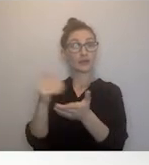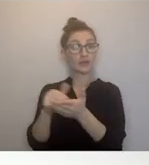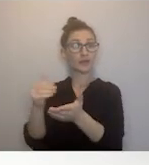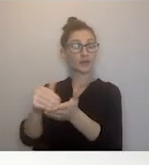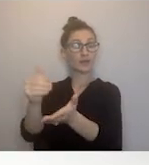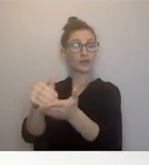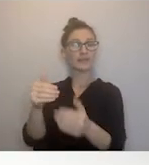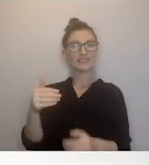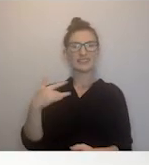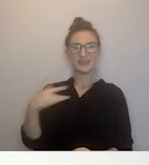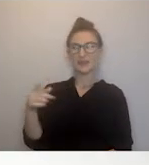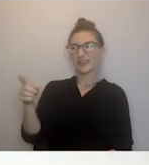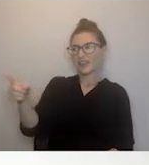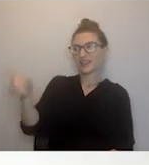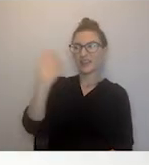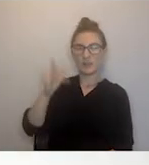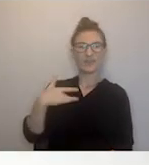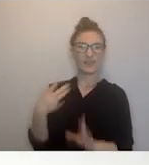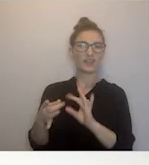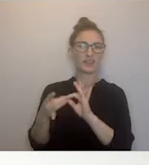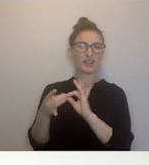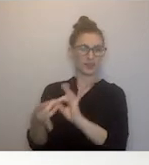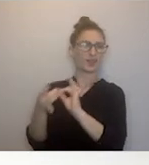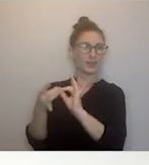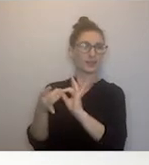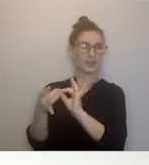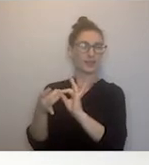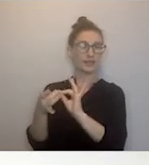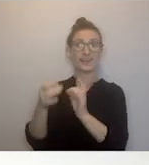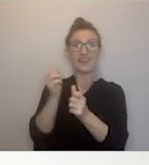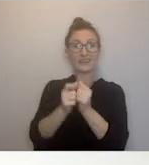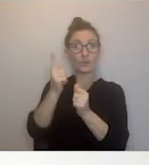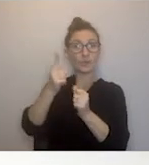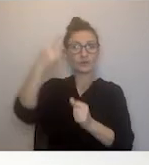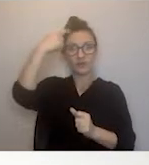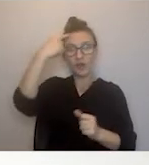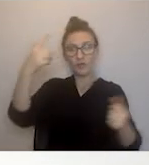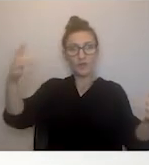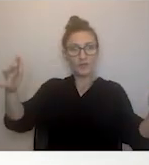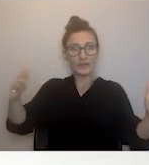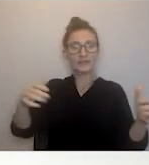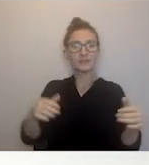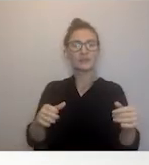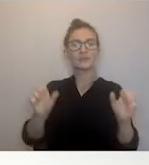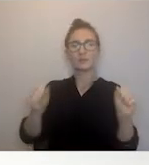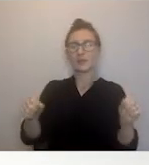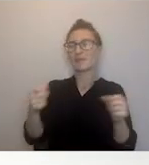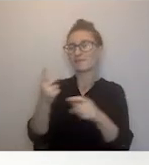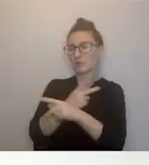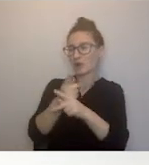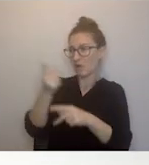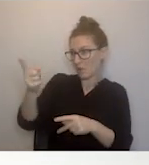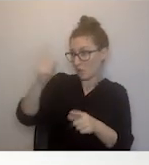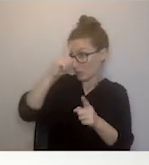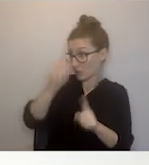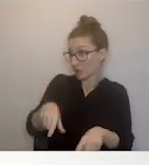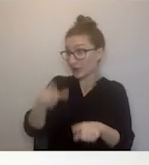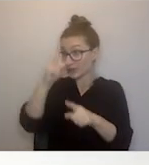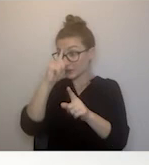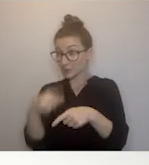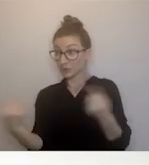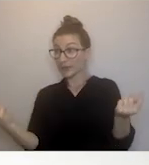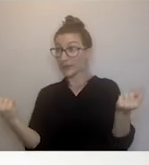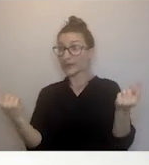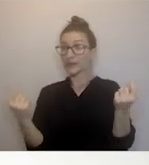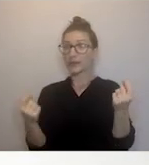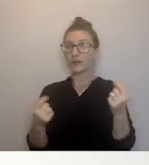things that are happening over and over and over again, chances are that student is also going to connect with things that everyone is thinking. So you can kind of gauge what